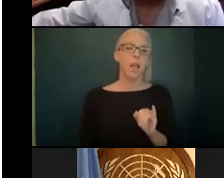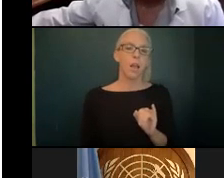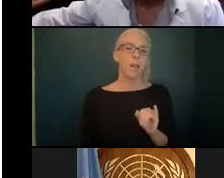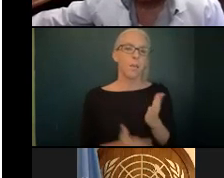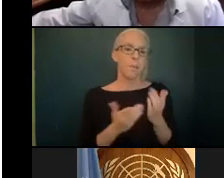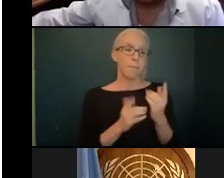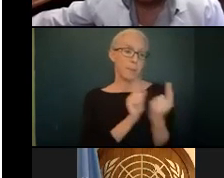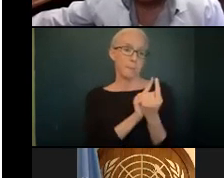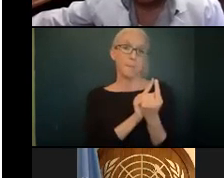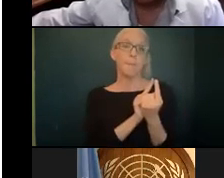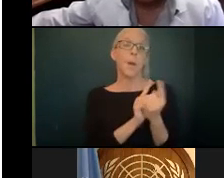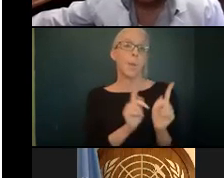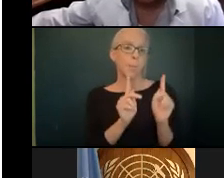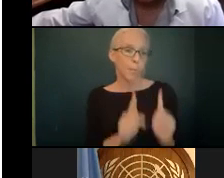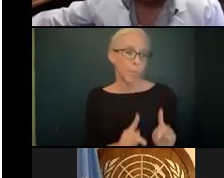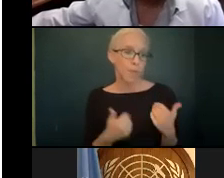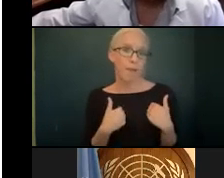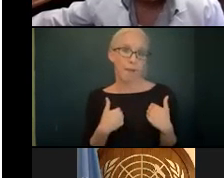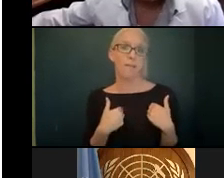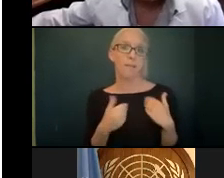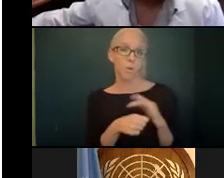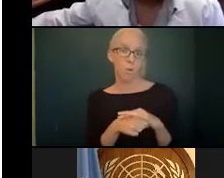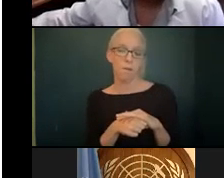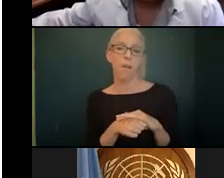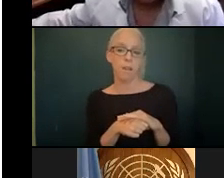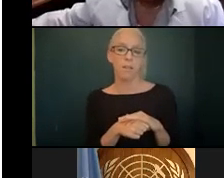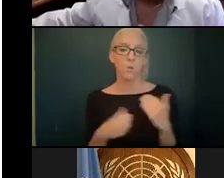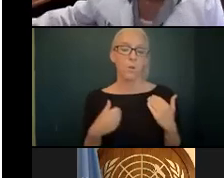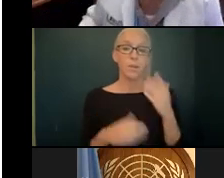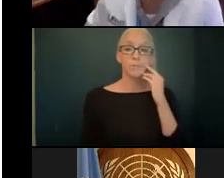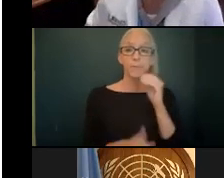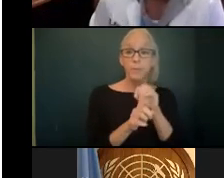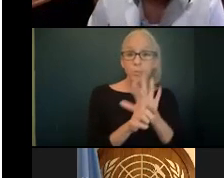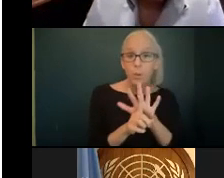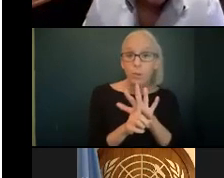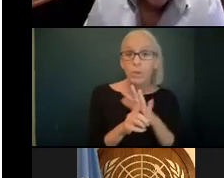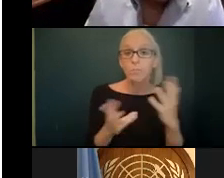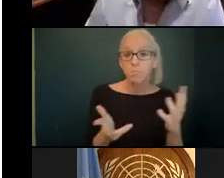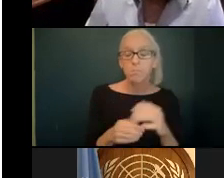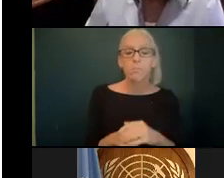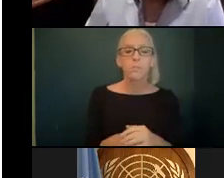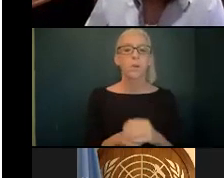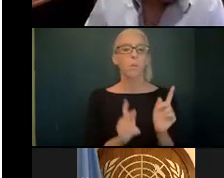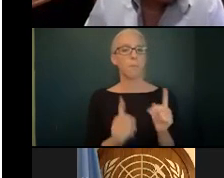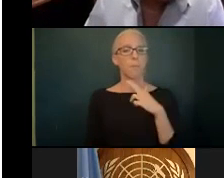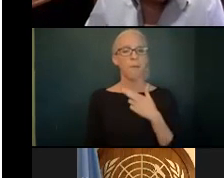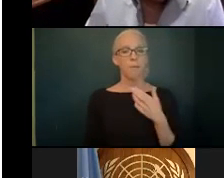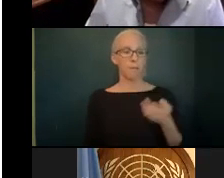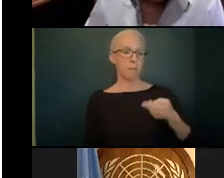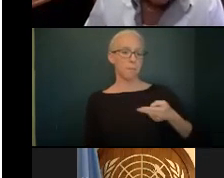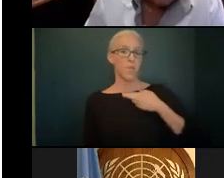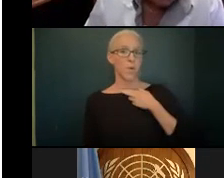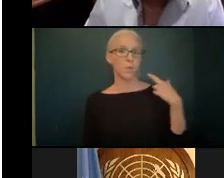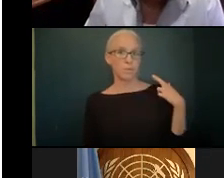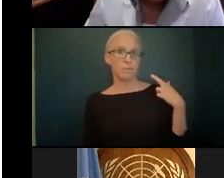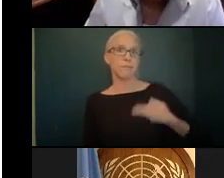COVID, placebo 8%, with the antibody cocktail 1.5%. So again, people at high risk who got exposed,